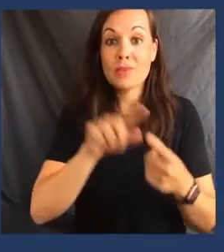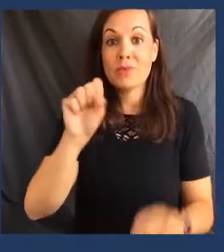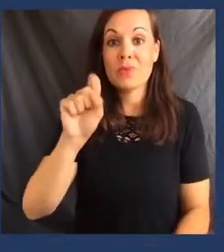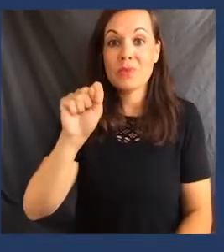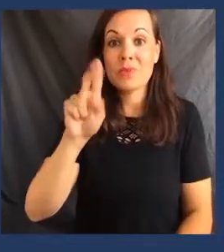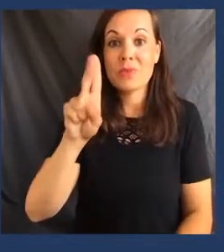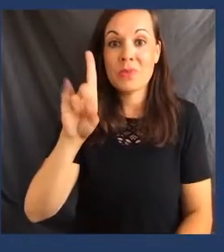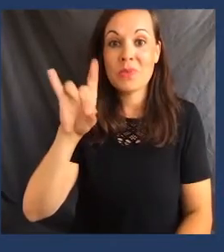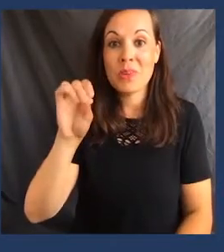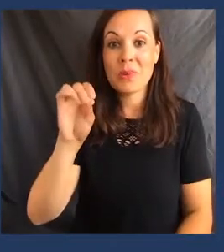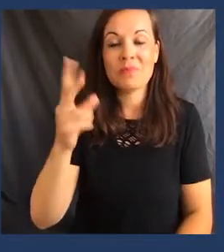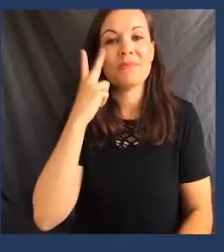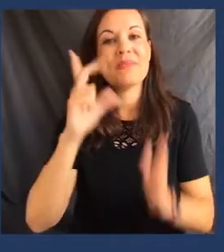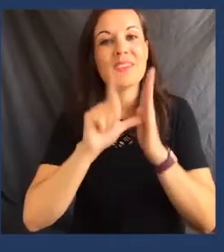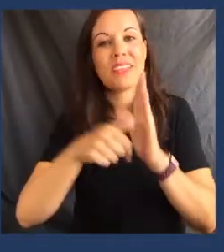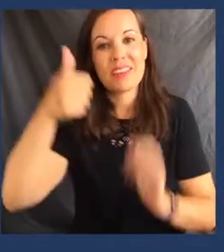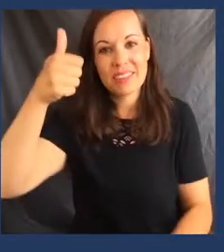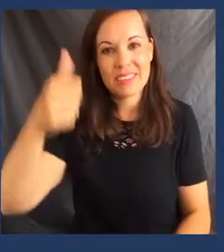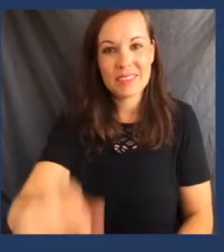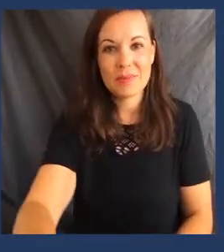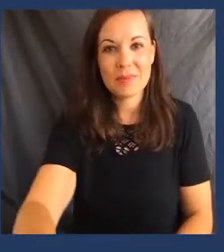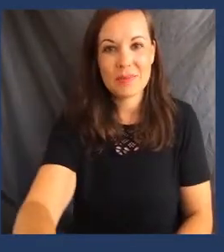studio. See y'all later.